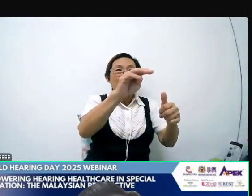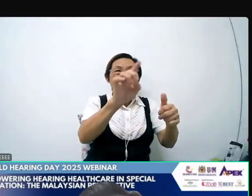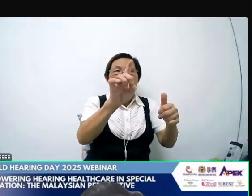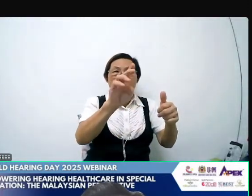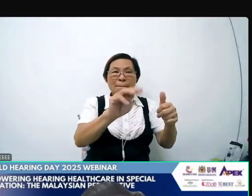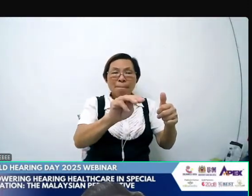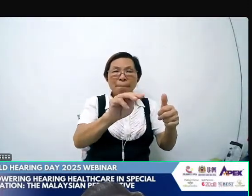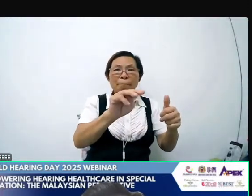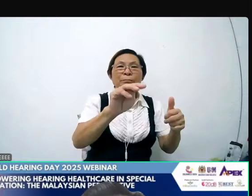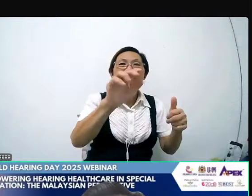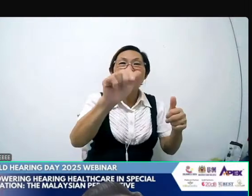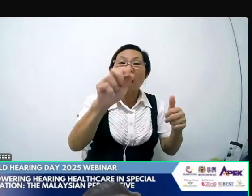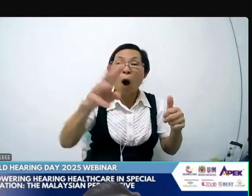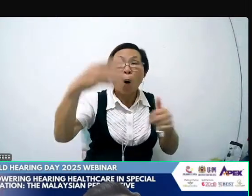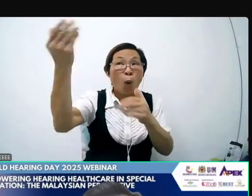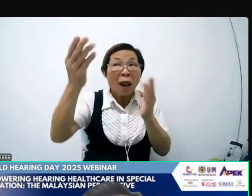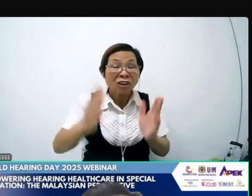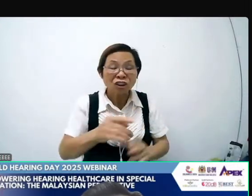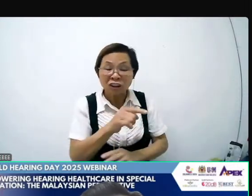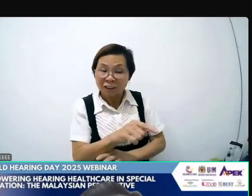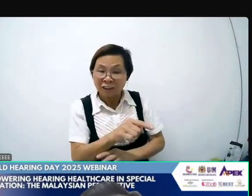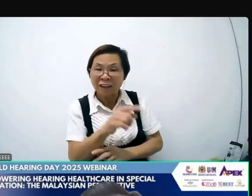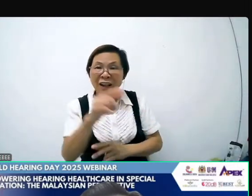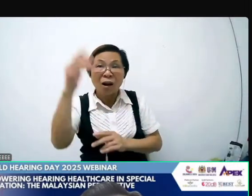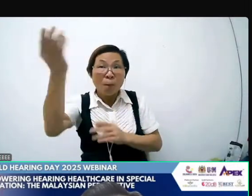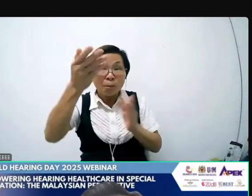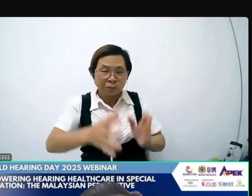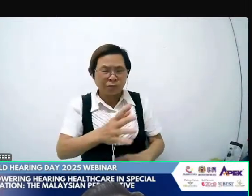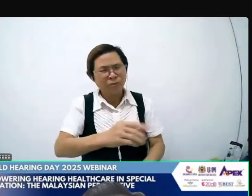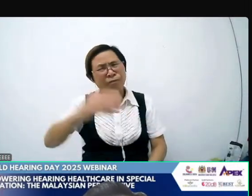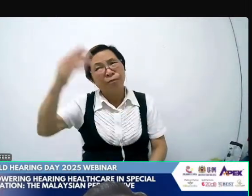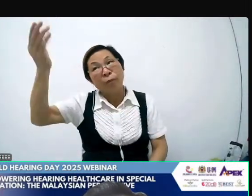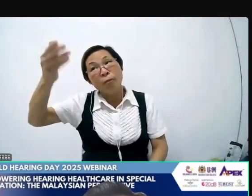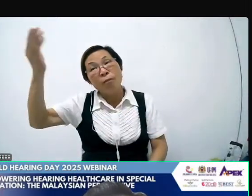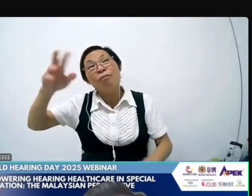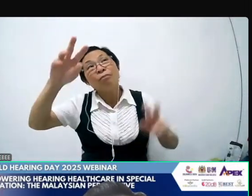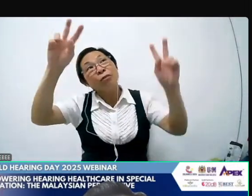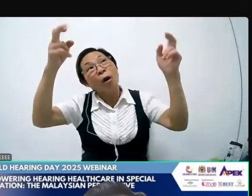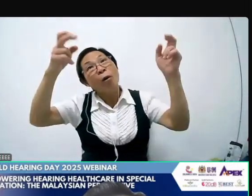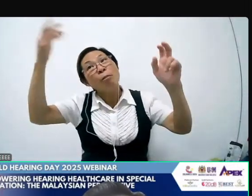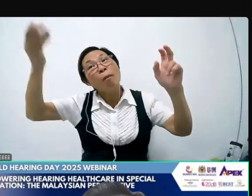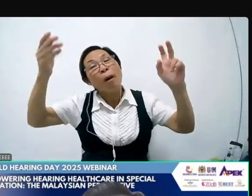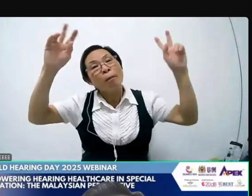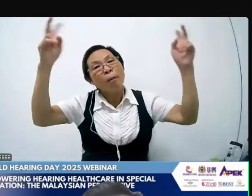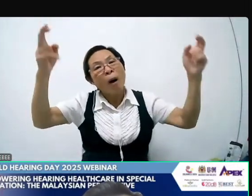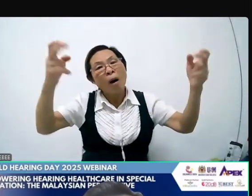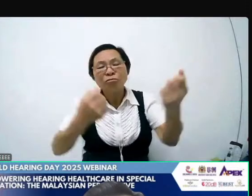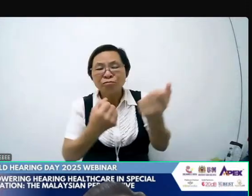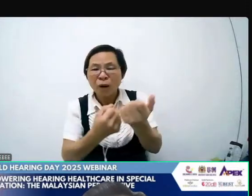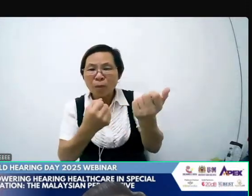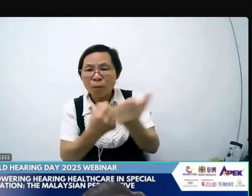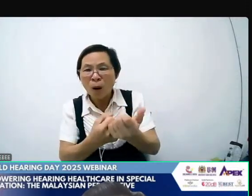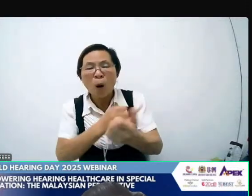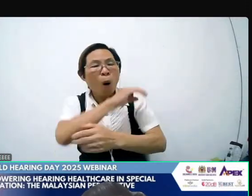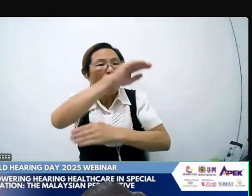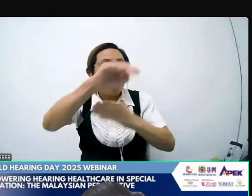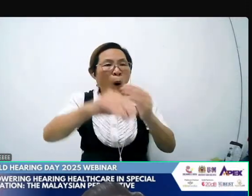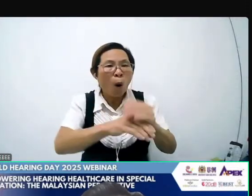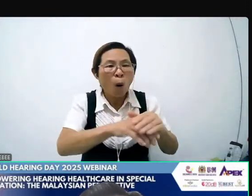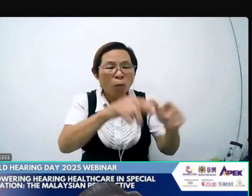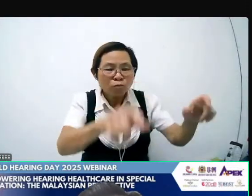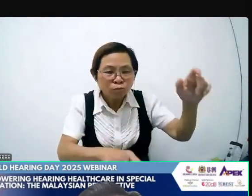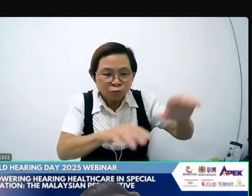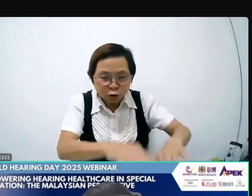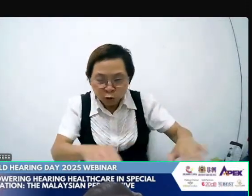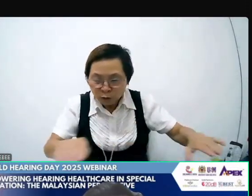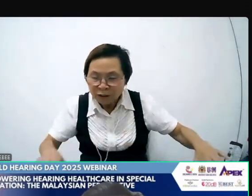a lecturer. Then she had present about the topic about supporting every child's hearing,